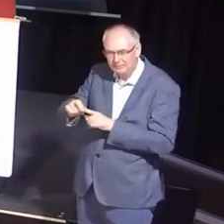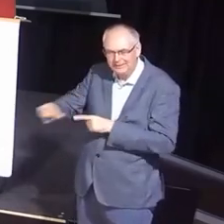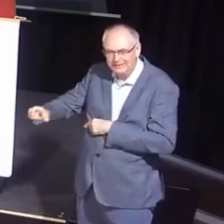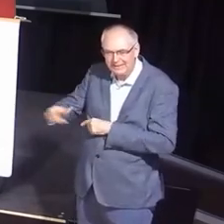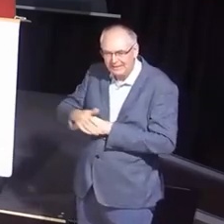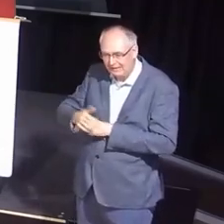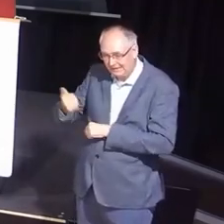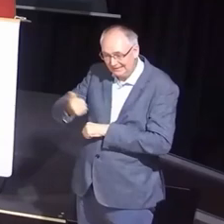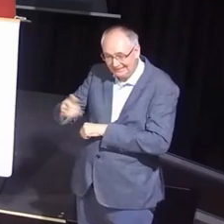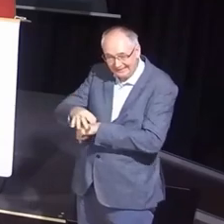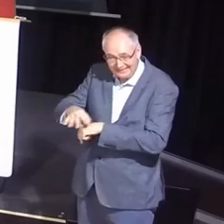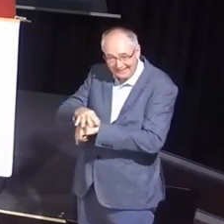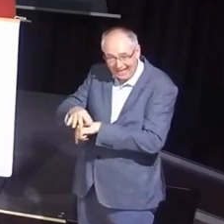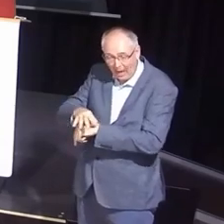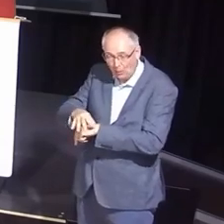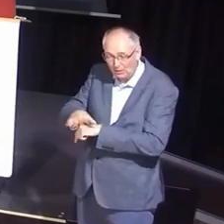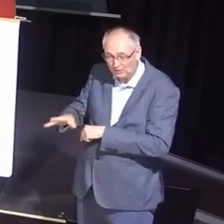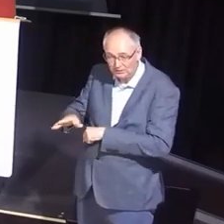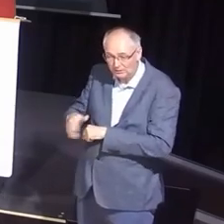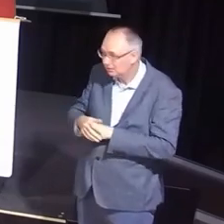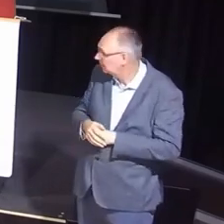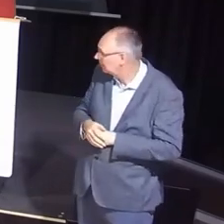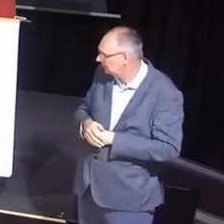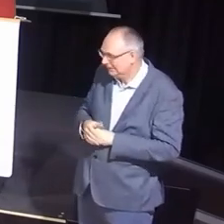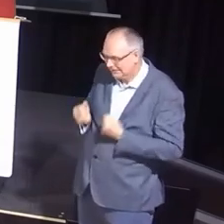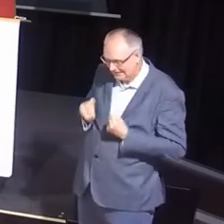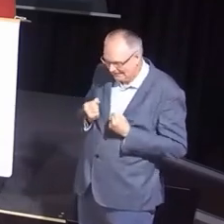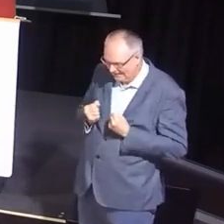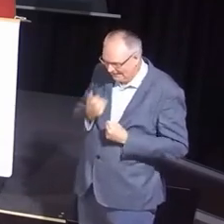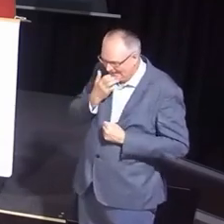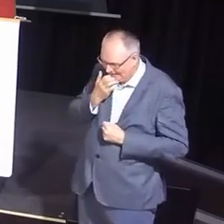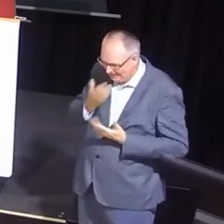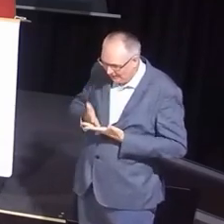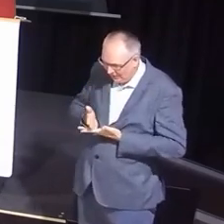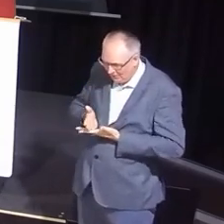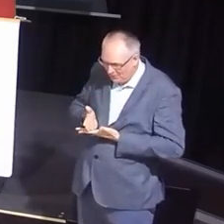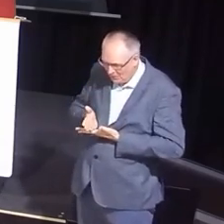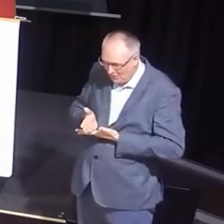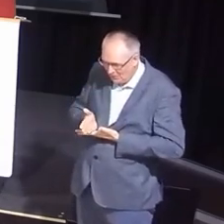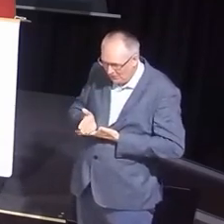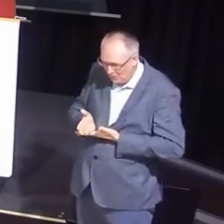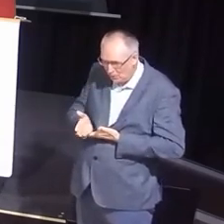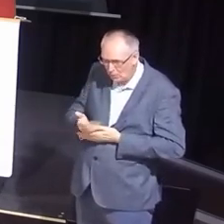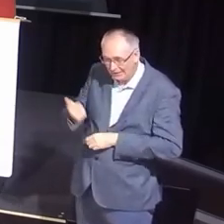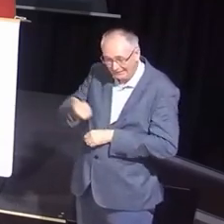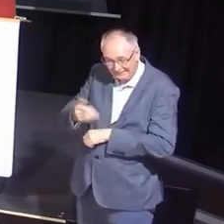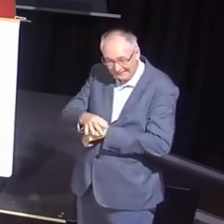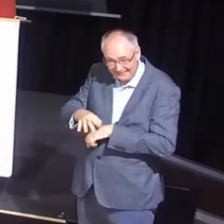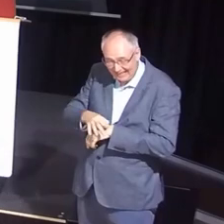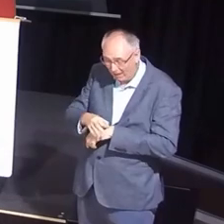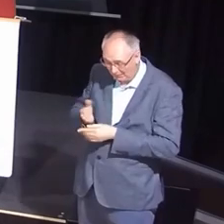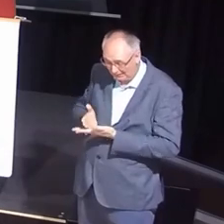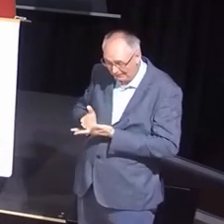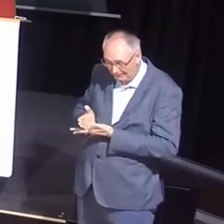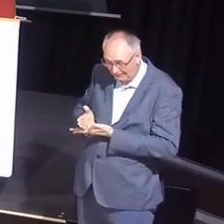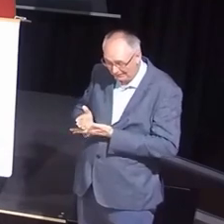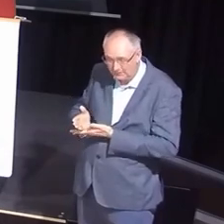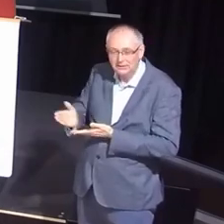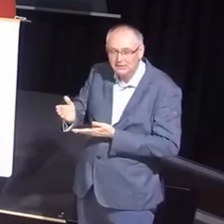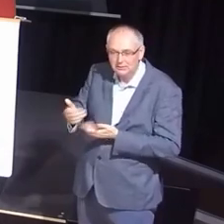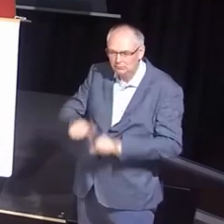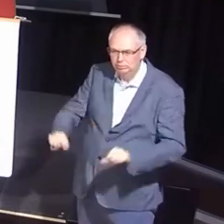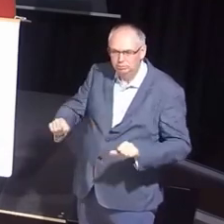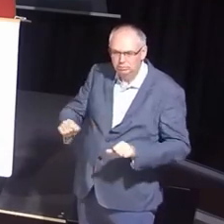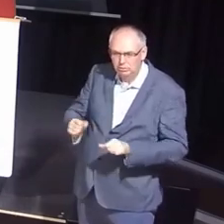16 hours of gameplay of me being like, I'm gonna persevere, I'm gonna do it. 16 hours of gameplay, I did it in three